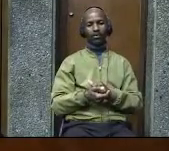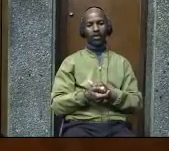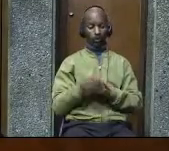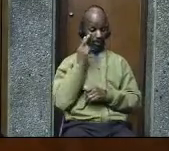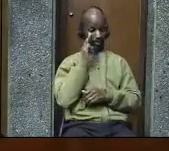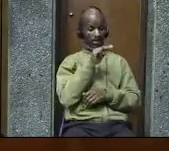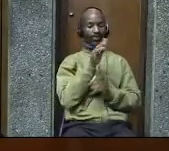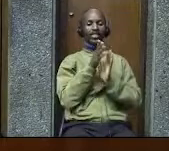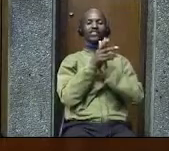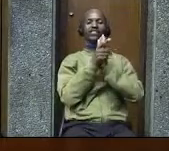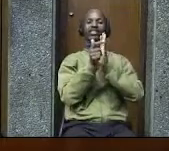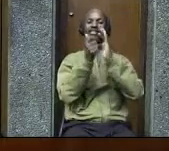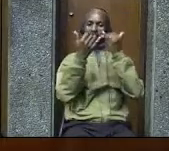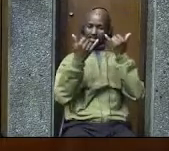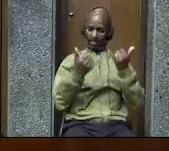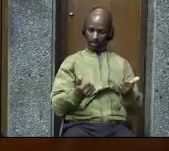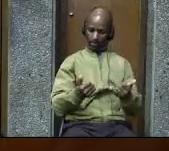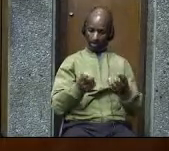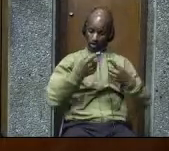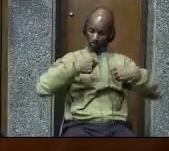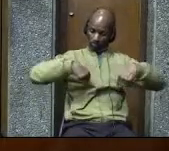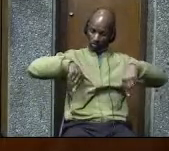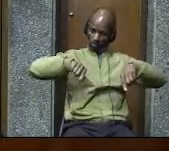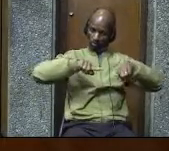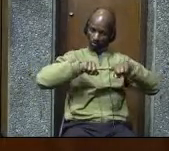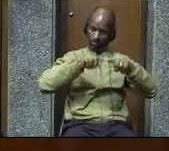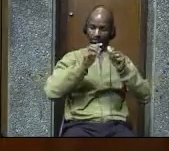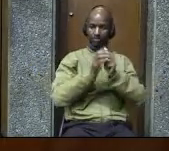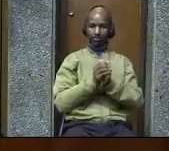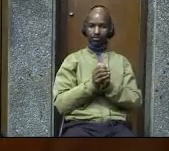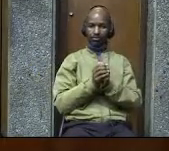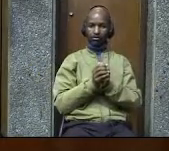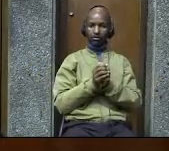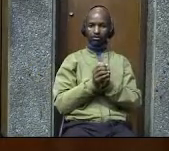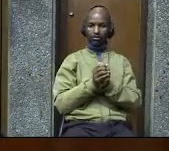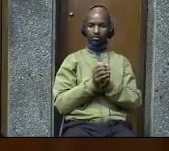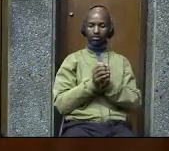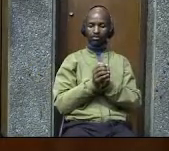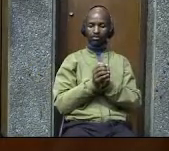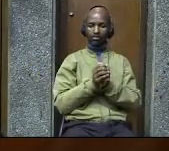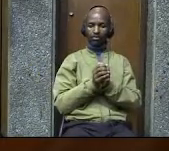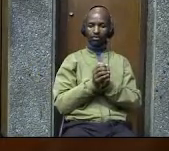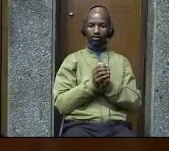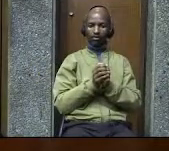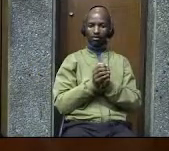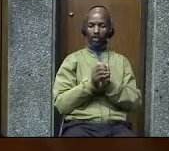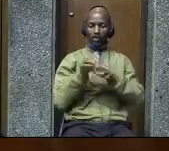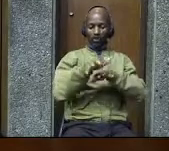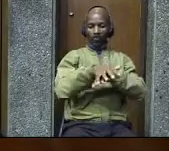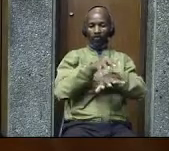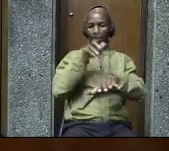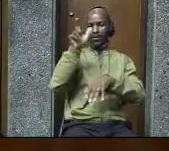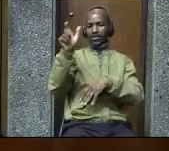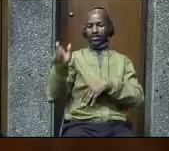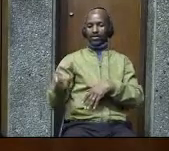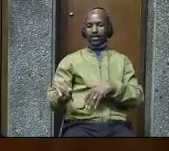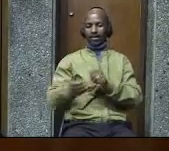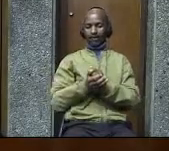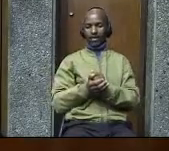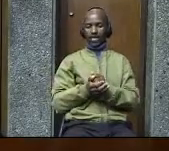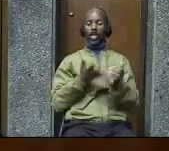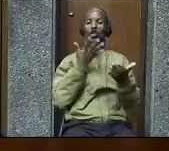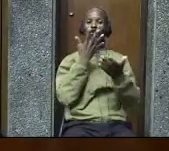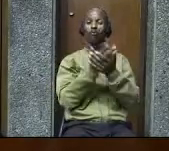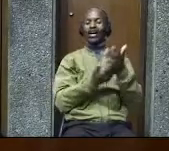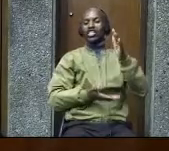skills. For us to be a farmer, you have